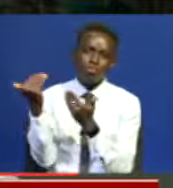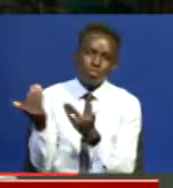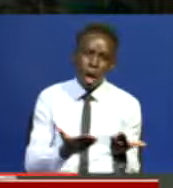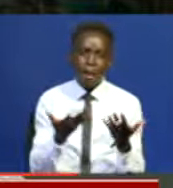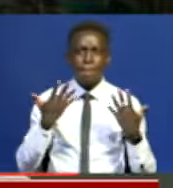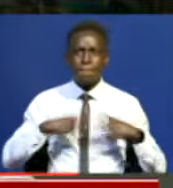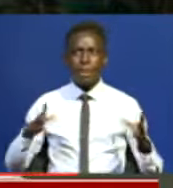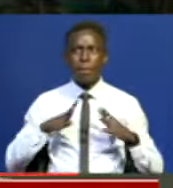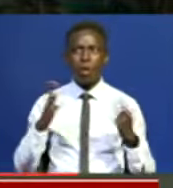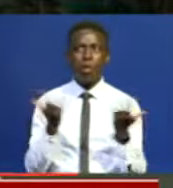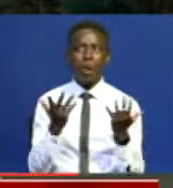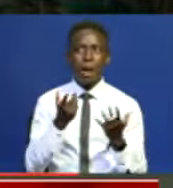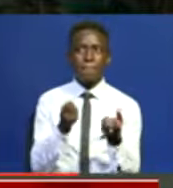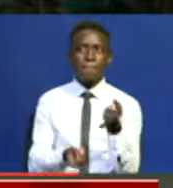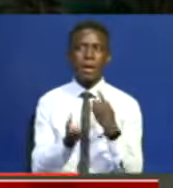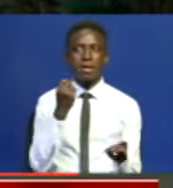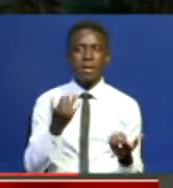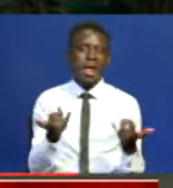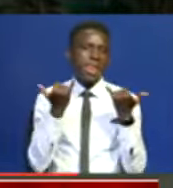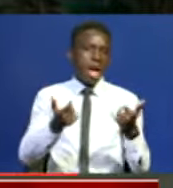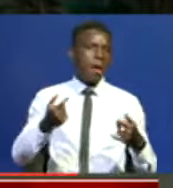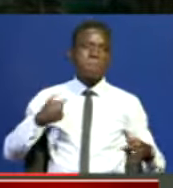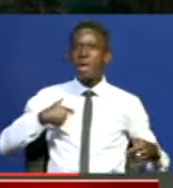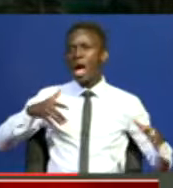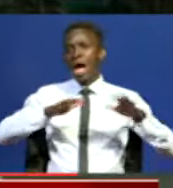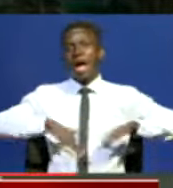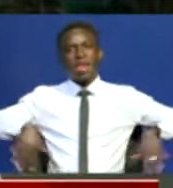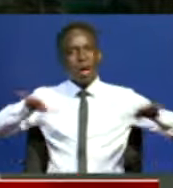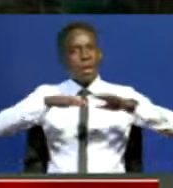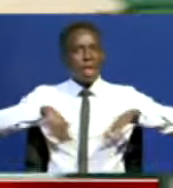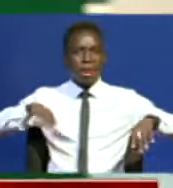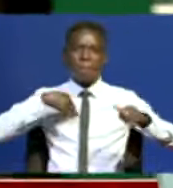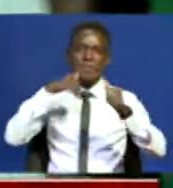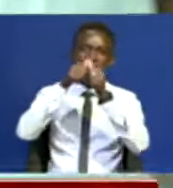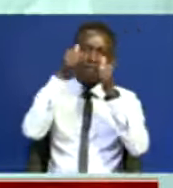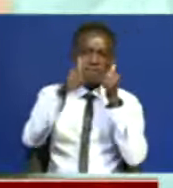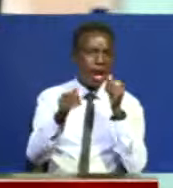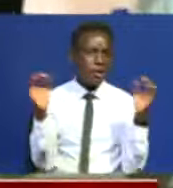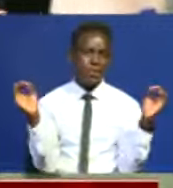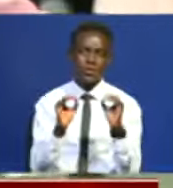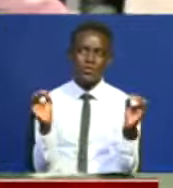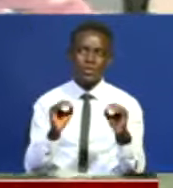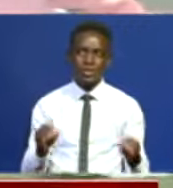level, mimi niko umumu tu, niko area, sijaenda mbali.